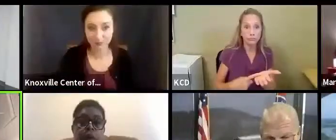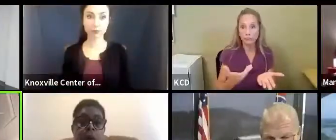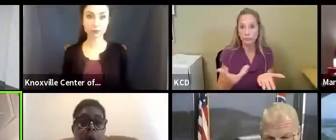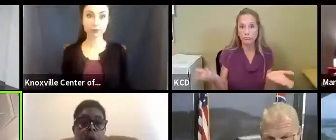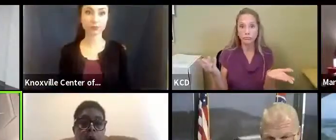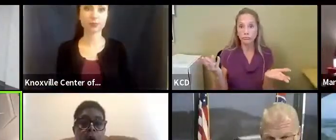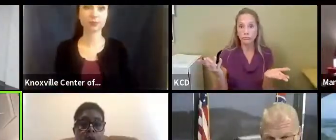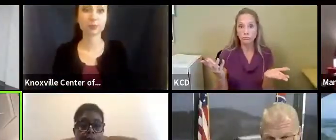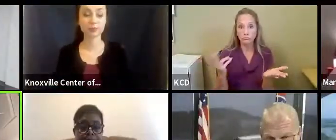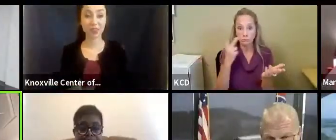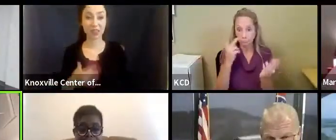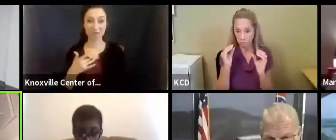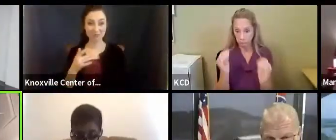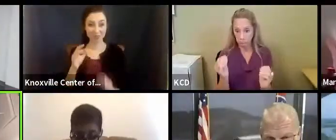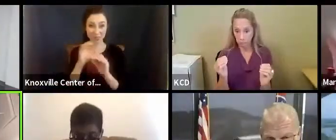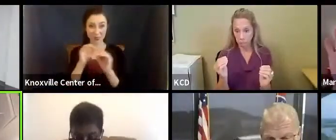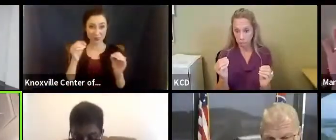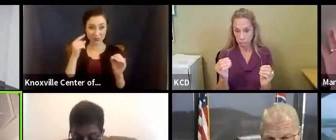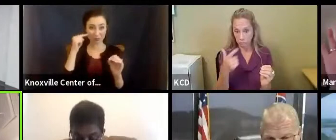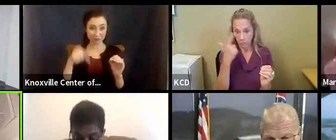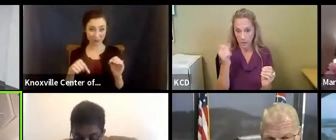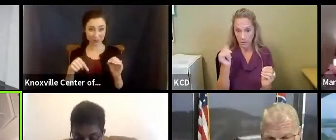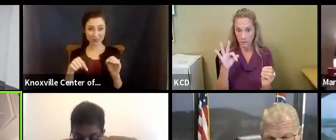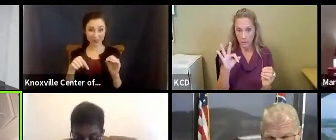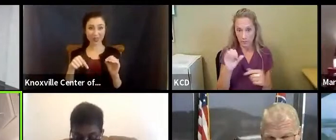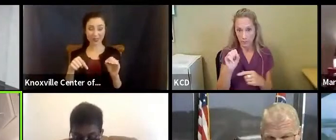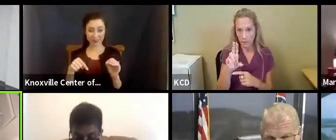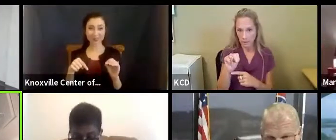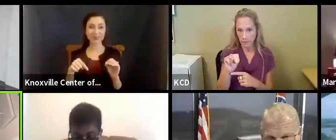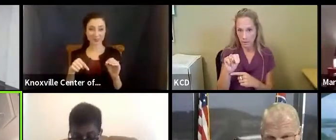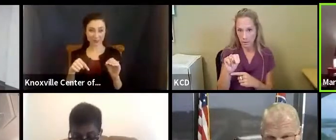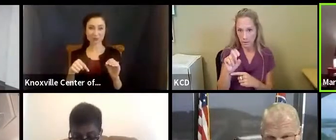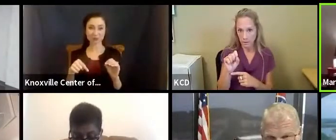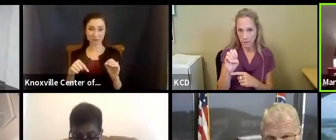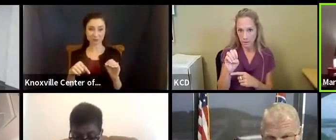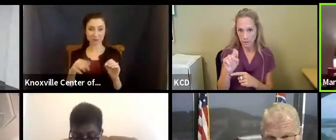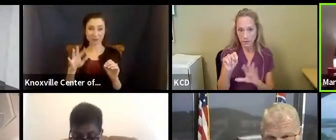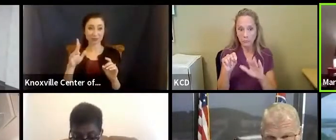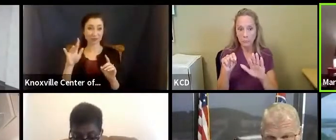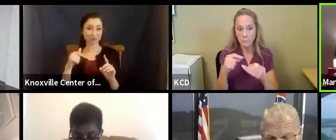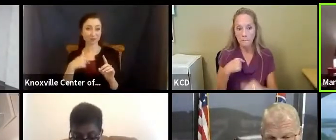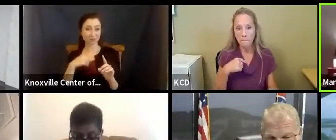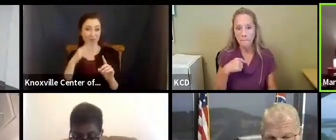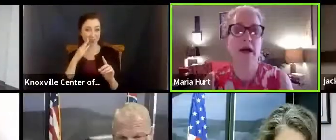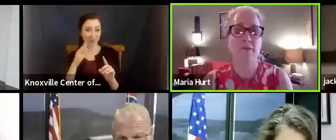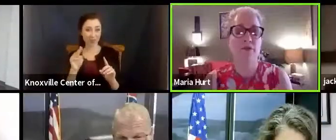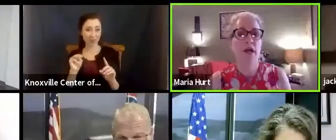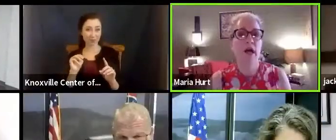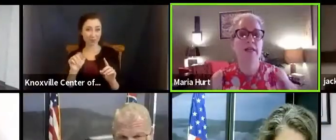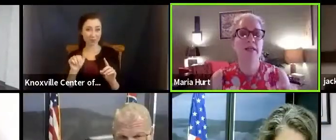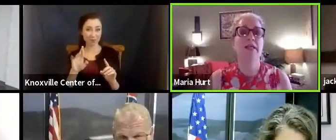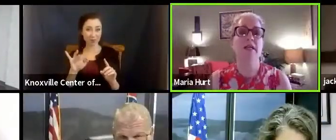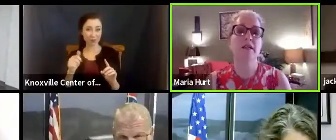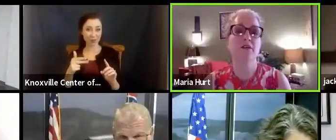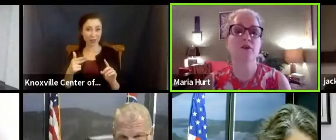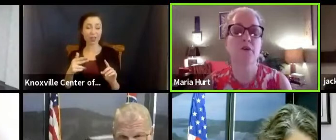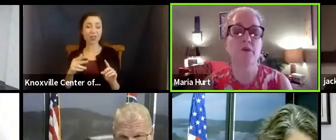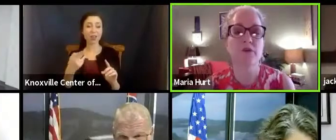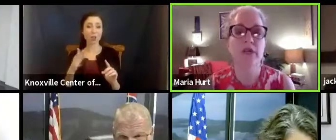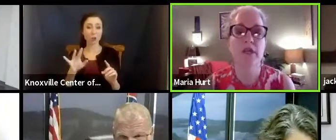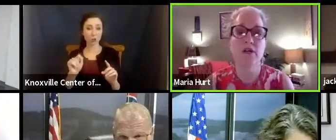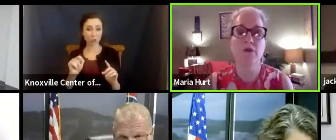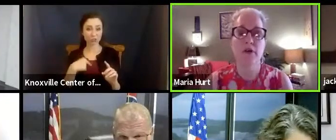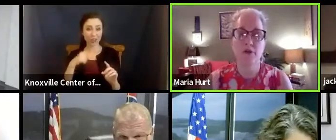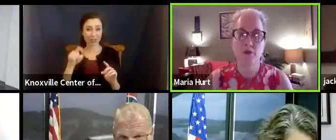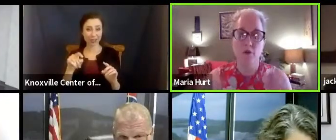I sense there are none on this because of the sunset today. This is Maria Hurt. So I need to get clear